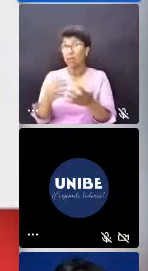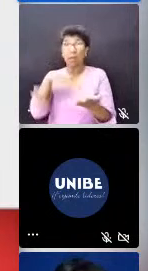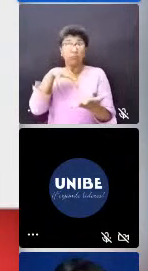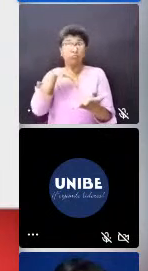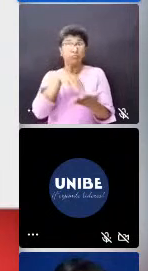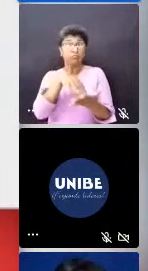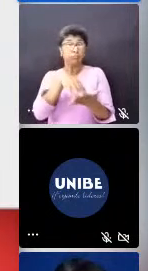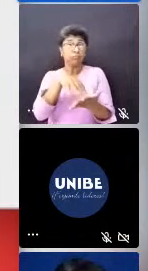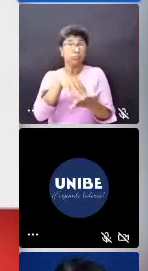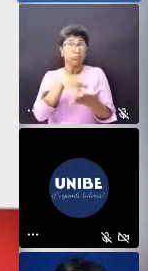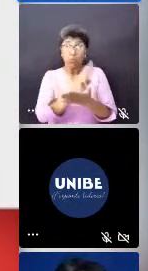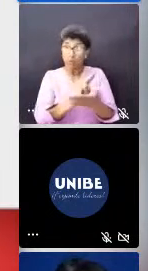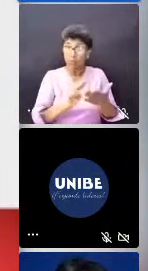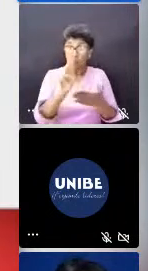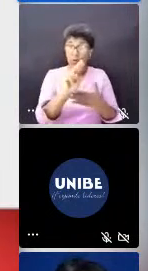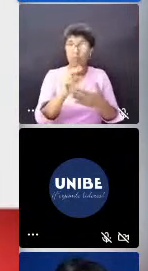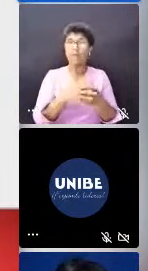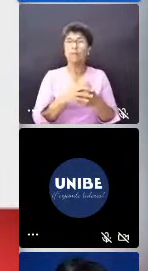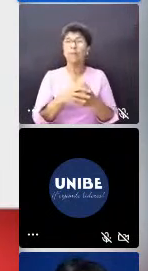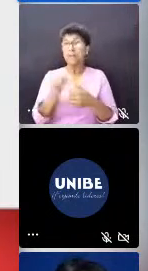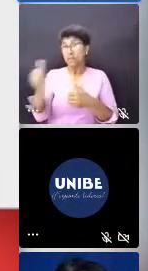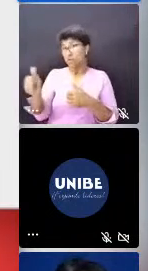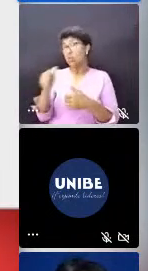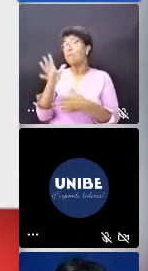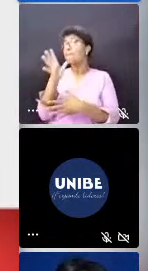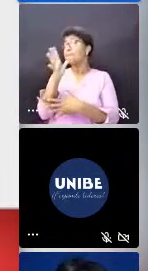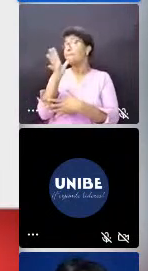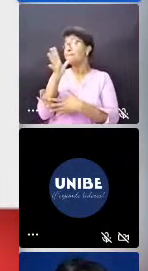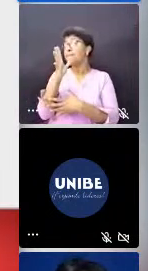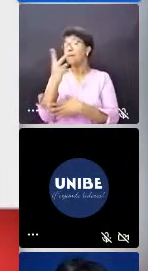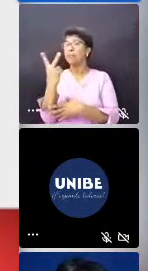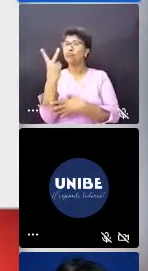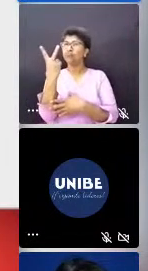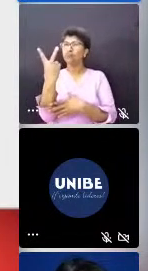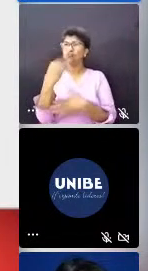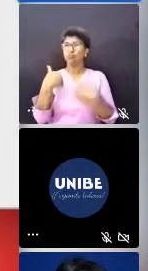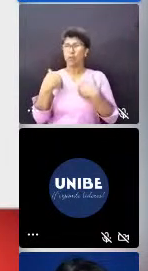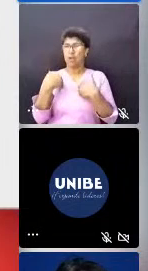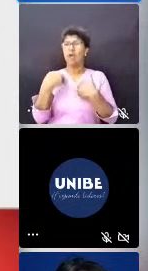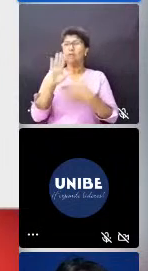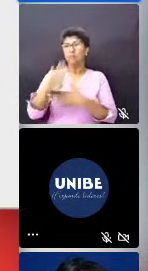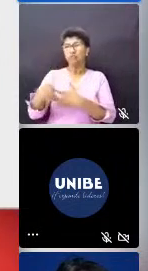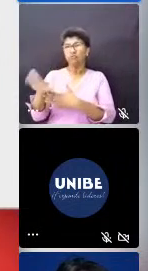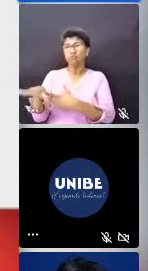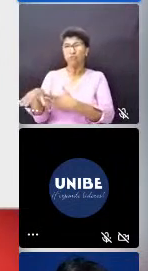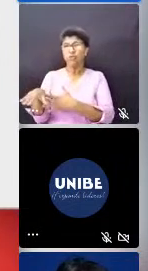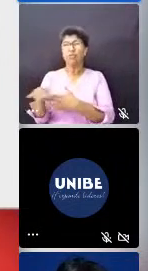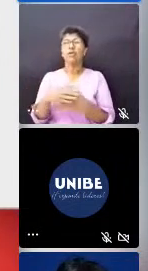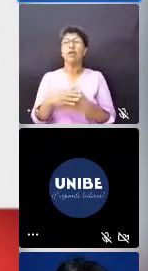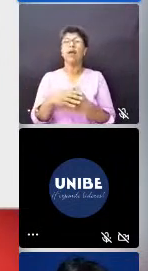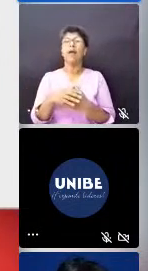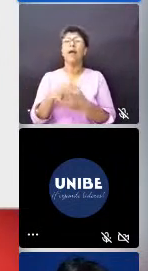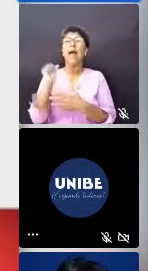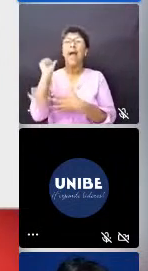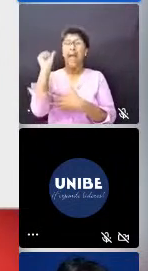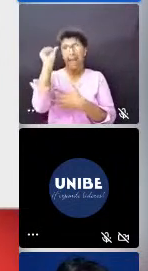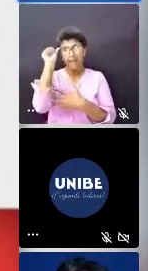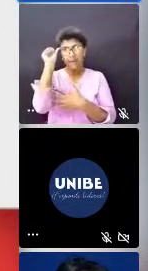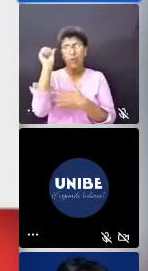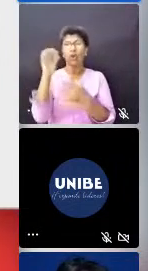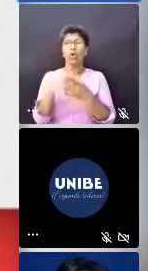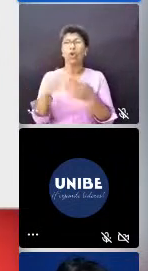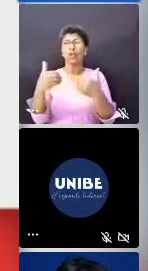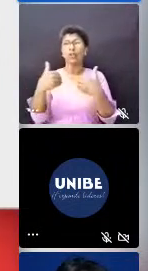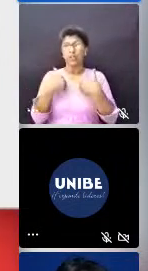our university and who is a mother of 2 children with Asperger. And she talks about